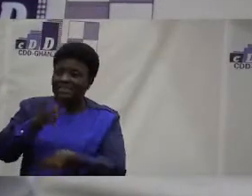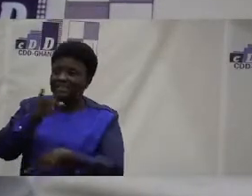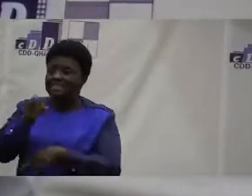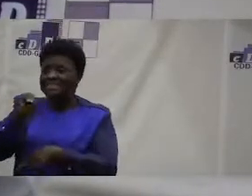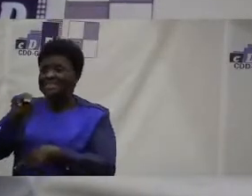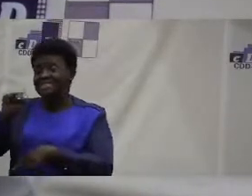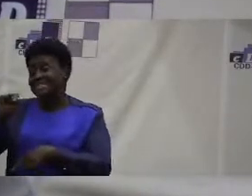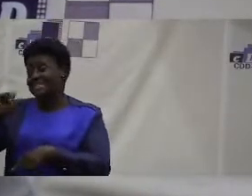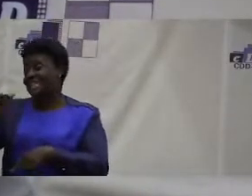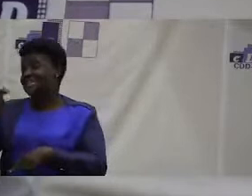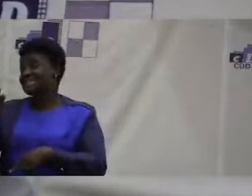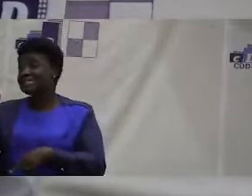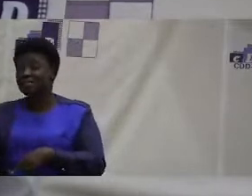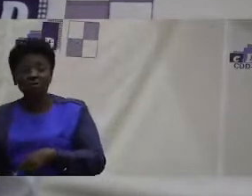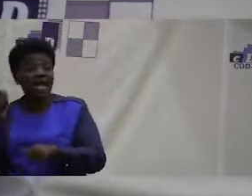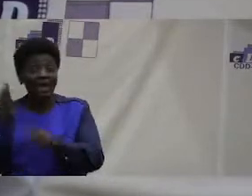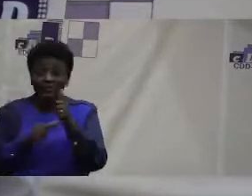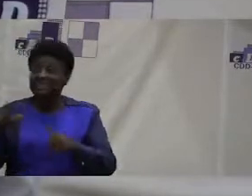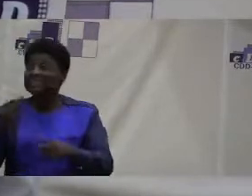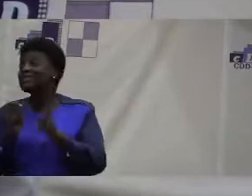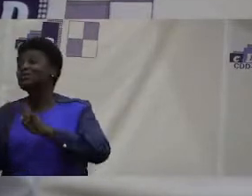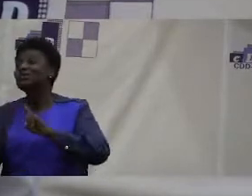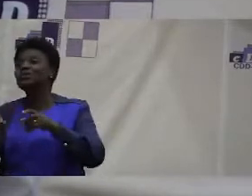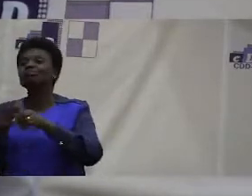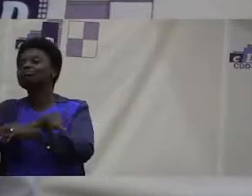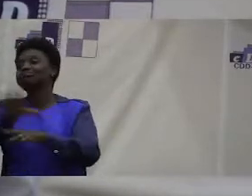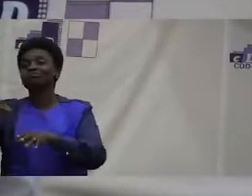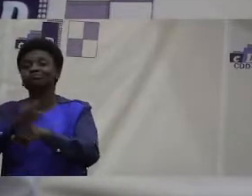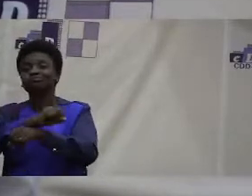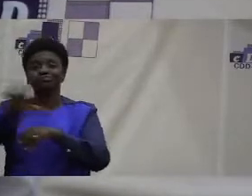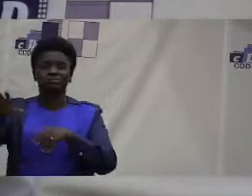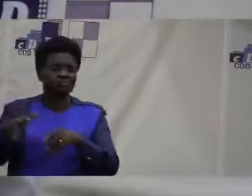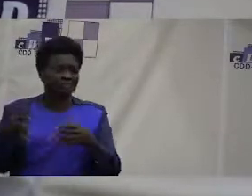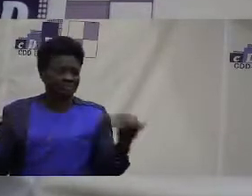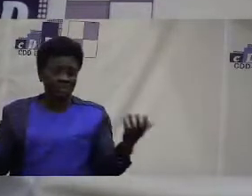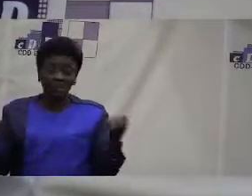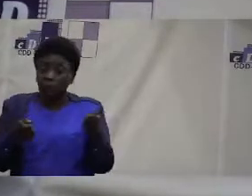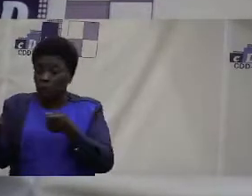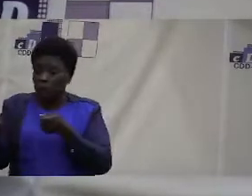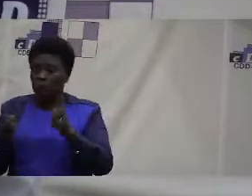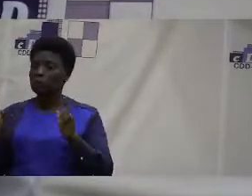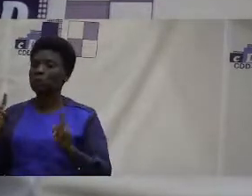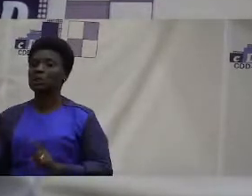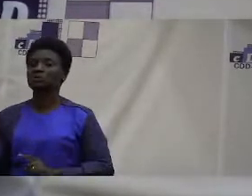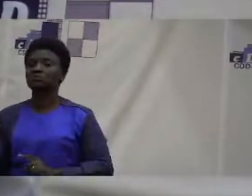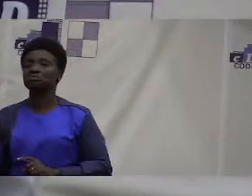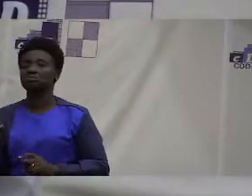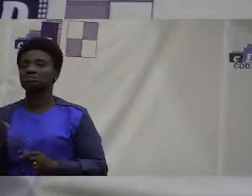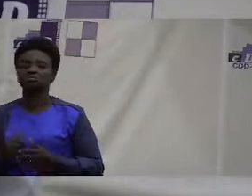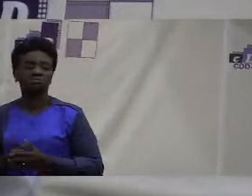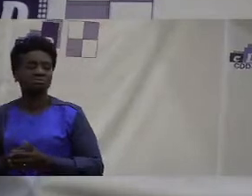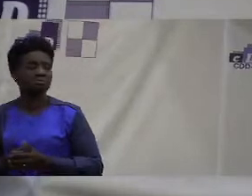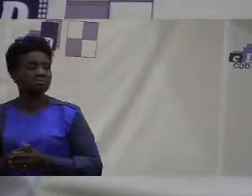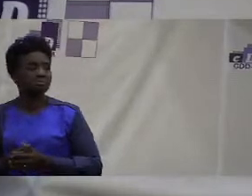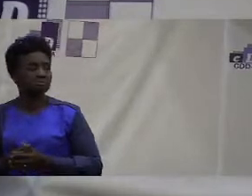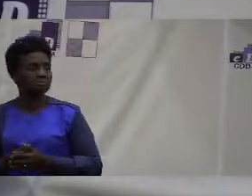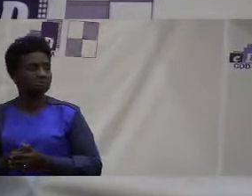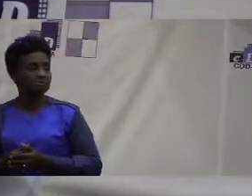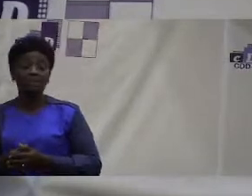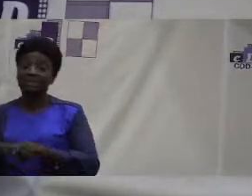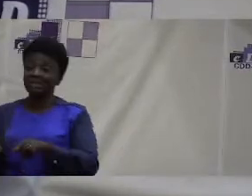TikTok, which is unregulated. And even in our countries, we don't have regulation for it. So as much as